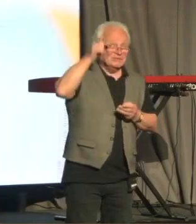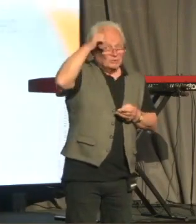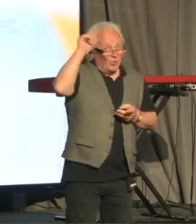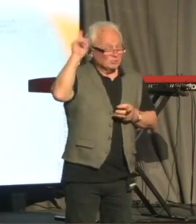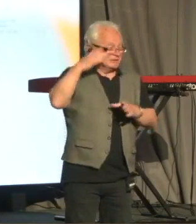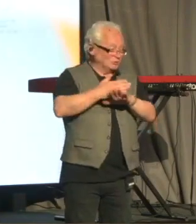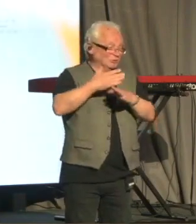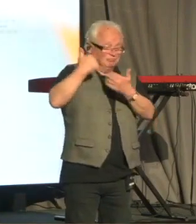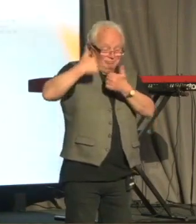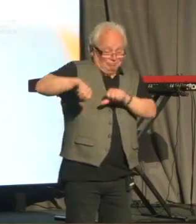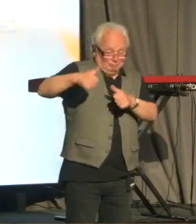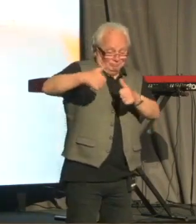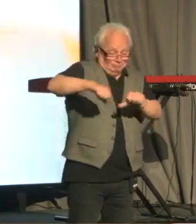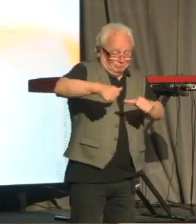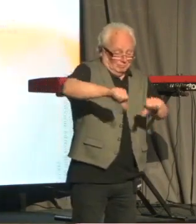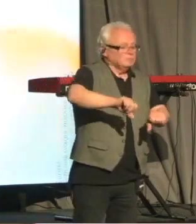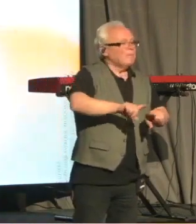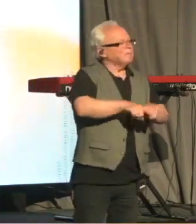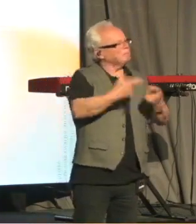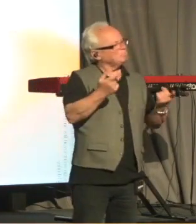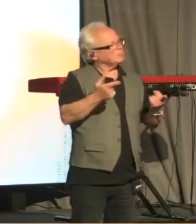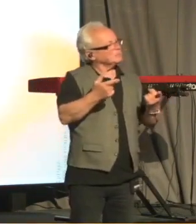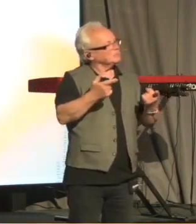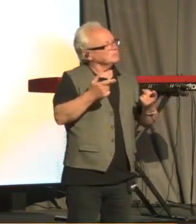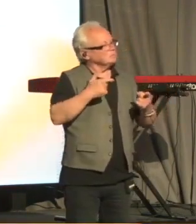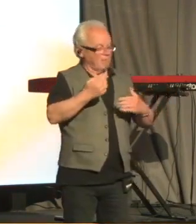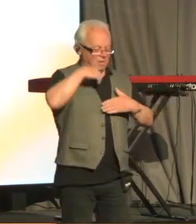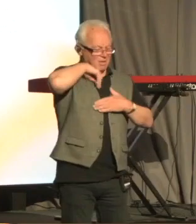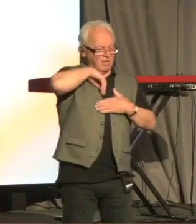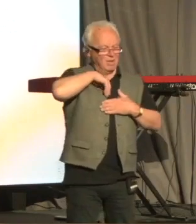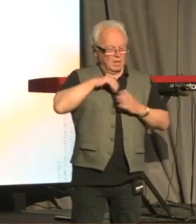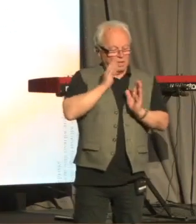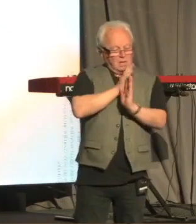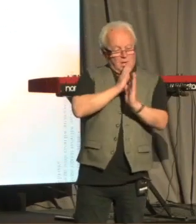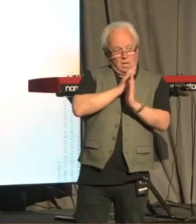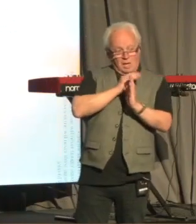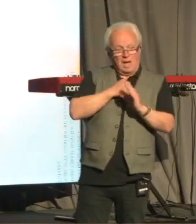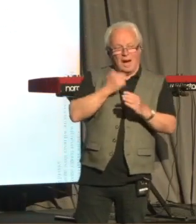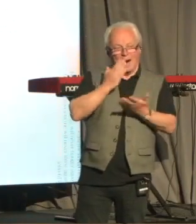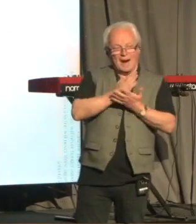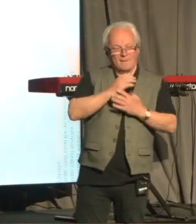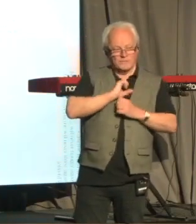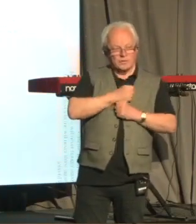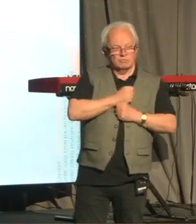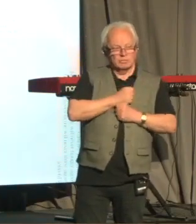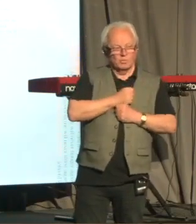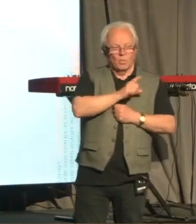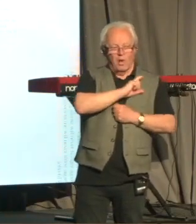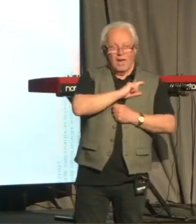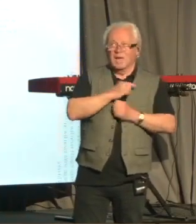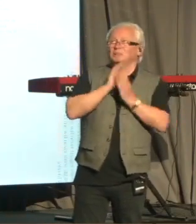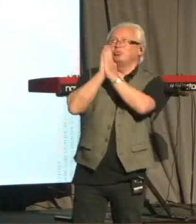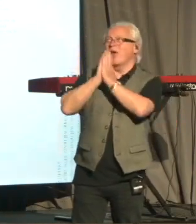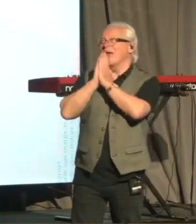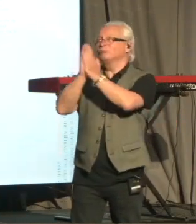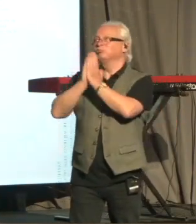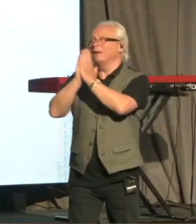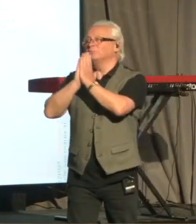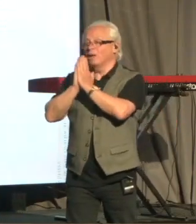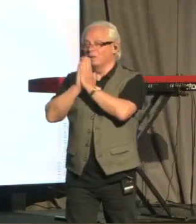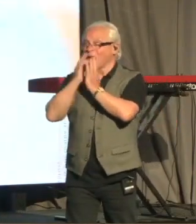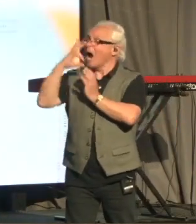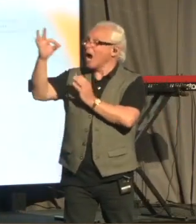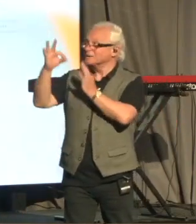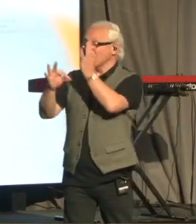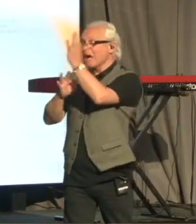But actually, behind the scenes, we are frustrated because we are praying and we're asking and we're not seeing